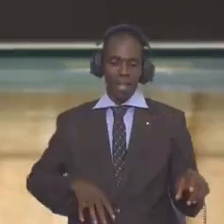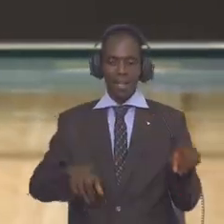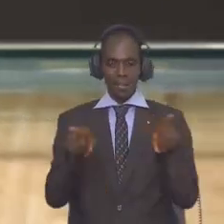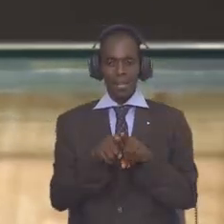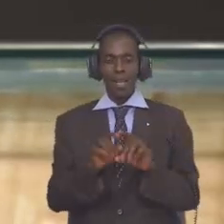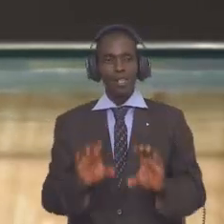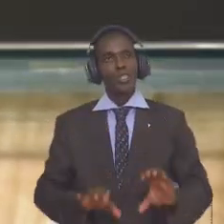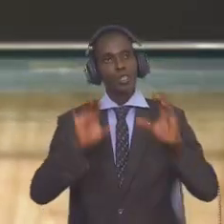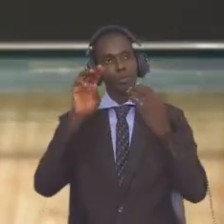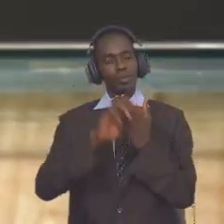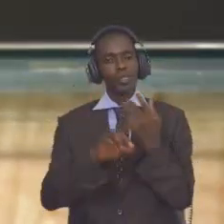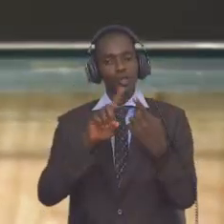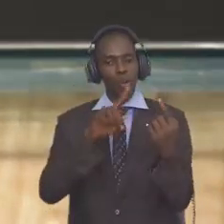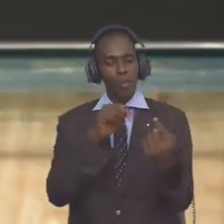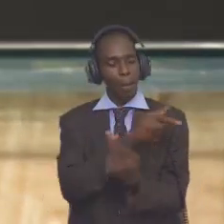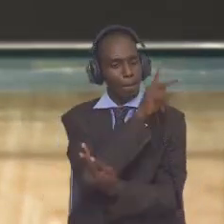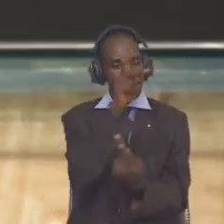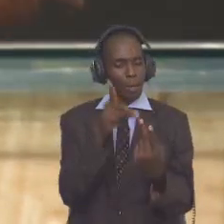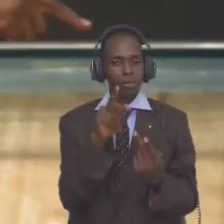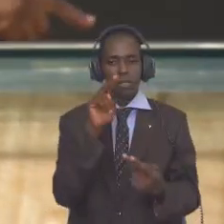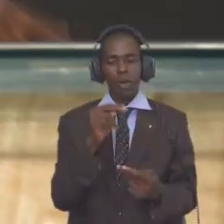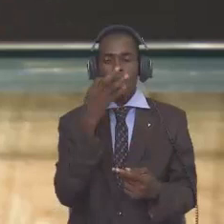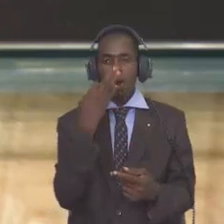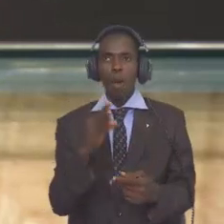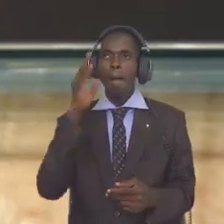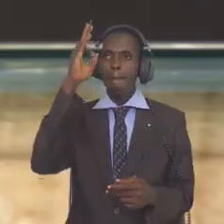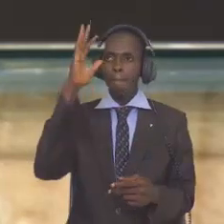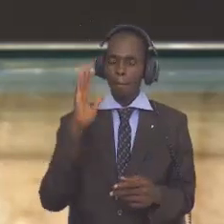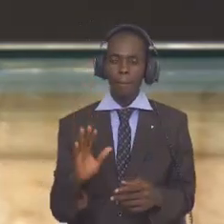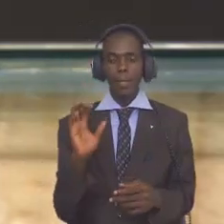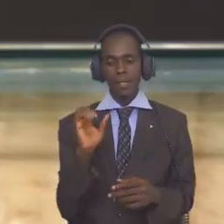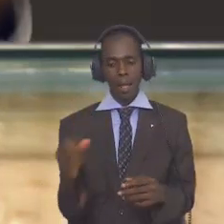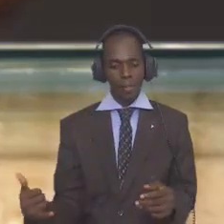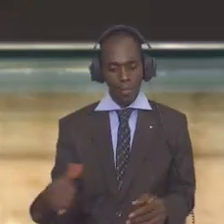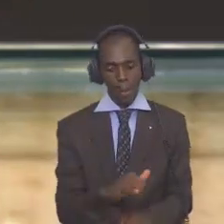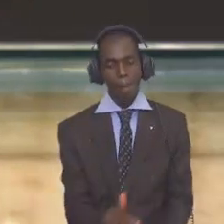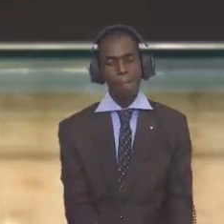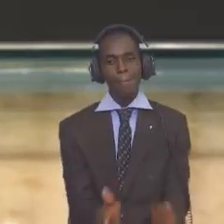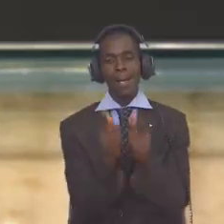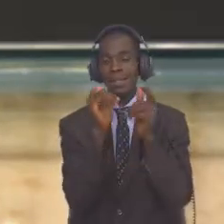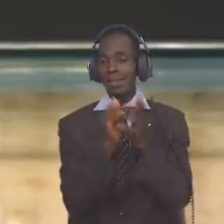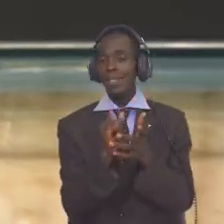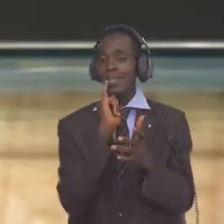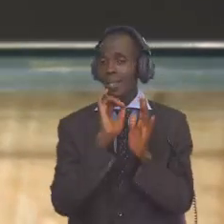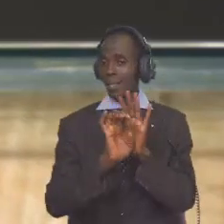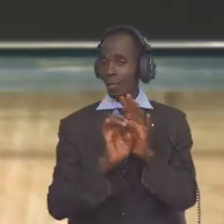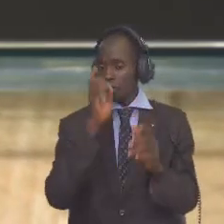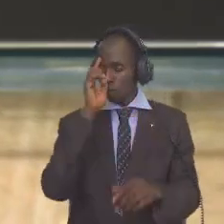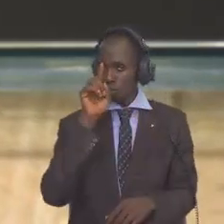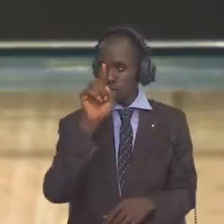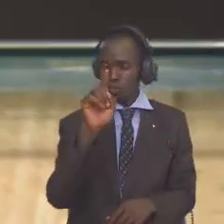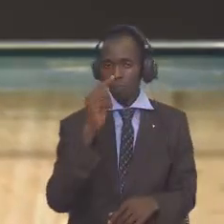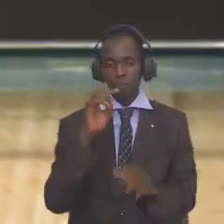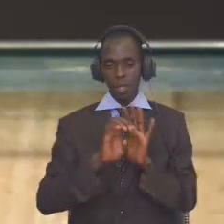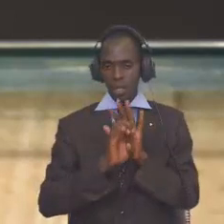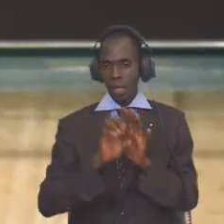commitment to the perfection of preachers they made. And that is an example for you, an